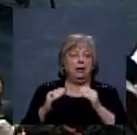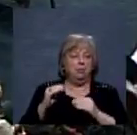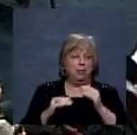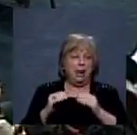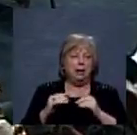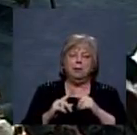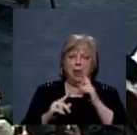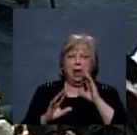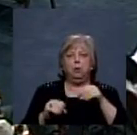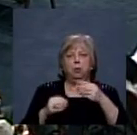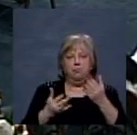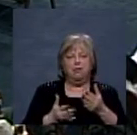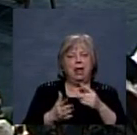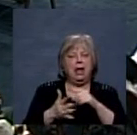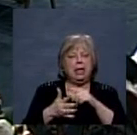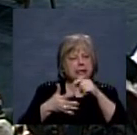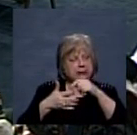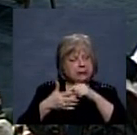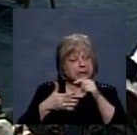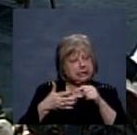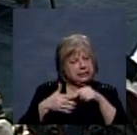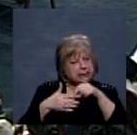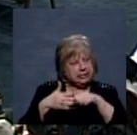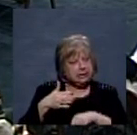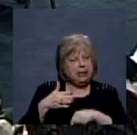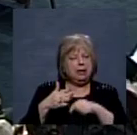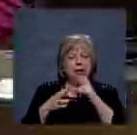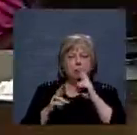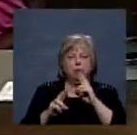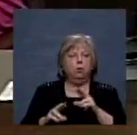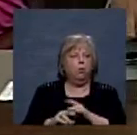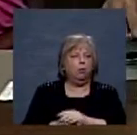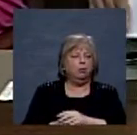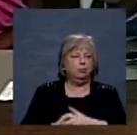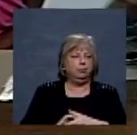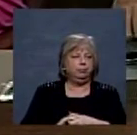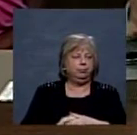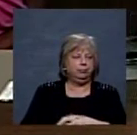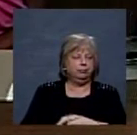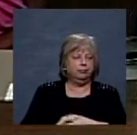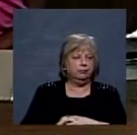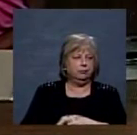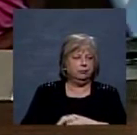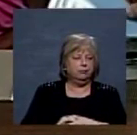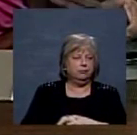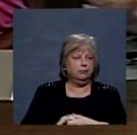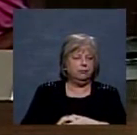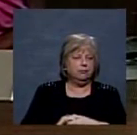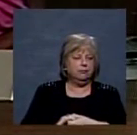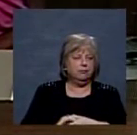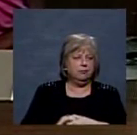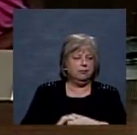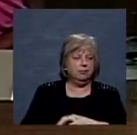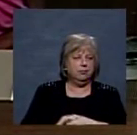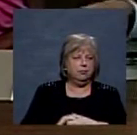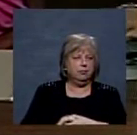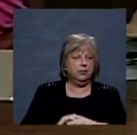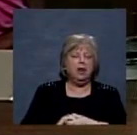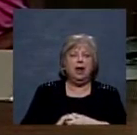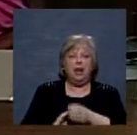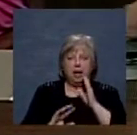report of, and as you can see, our staff member gave an outline of what is happening at the